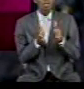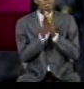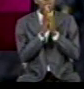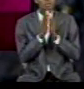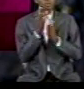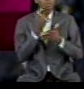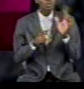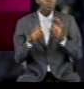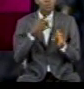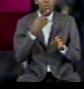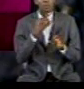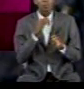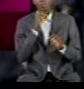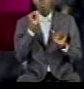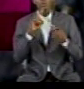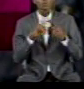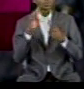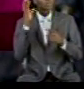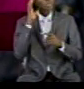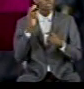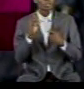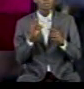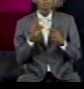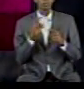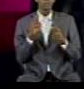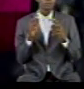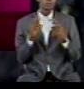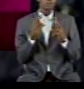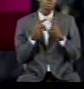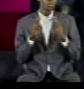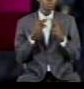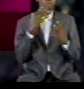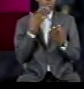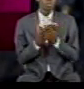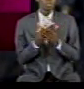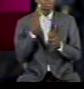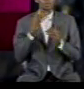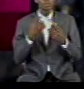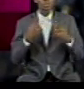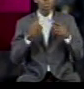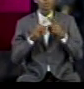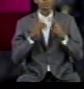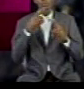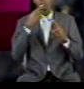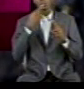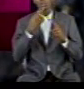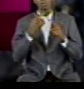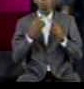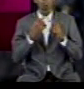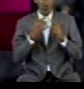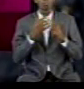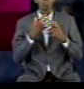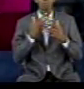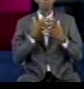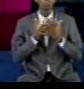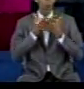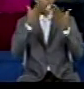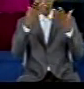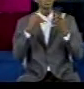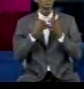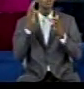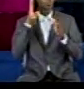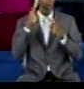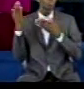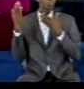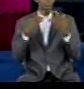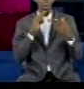said. Like if I talk much, it will pay me as if they're using knife to choke me on my chest. But at the